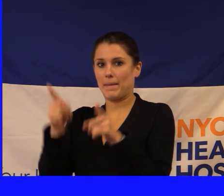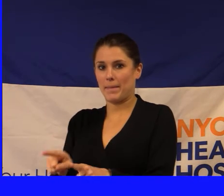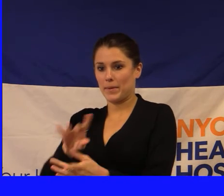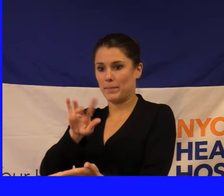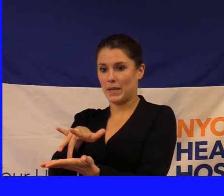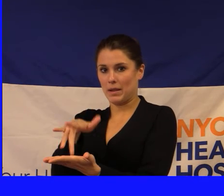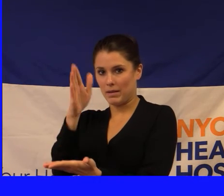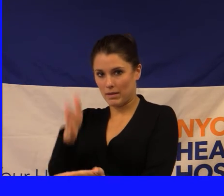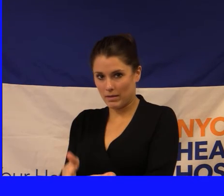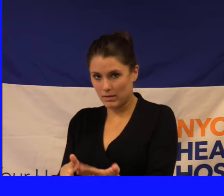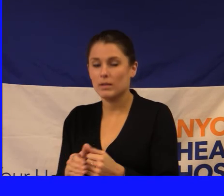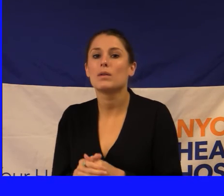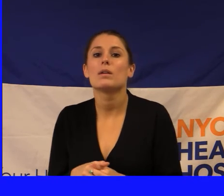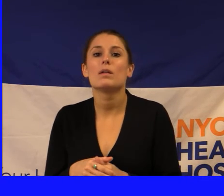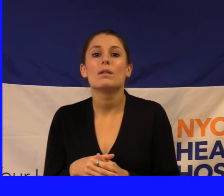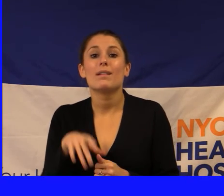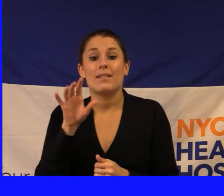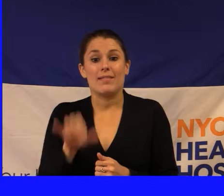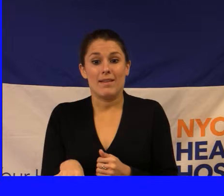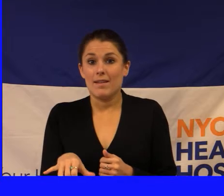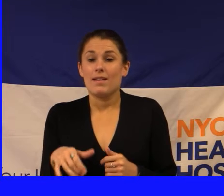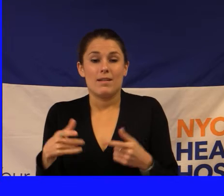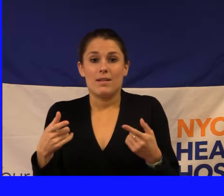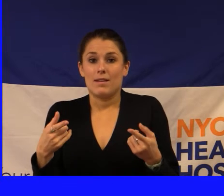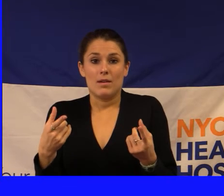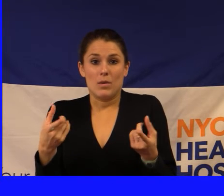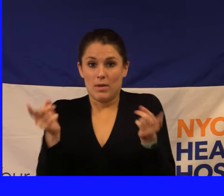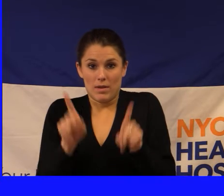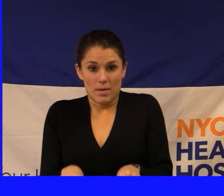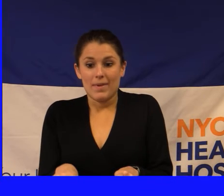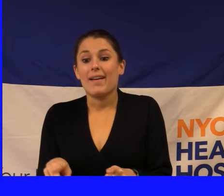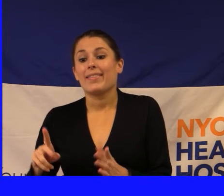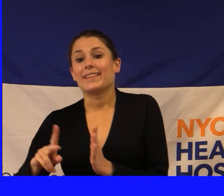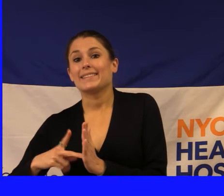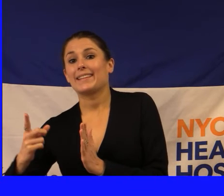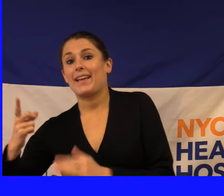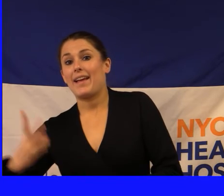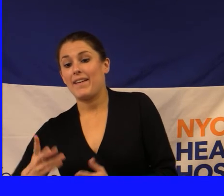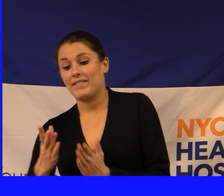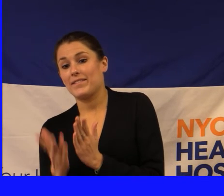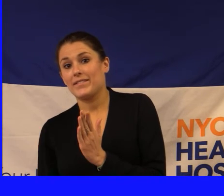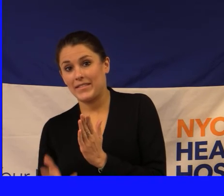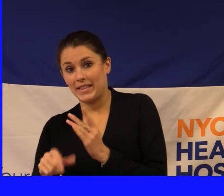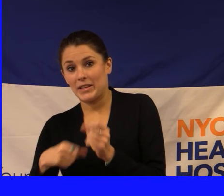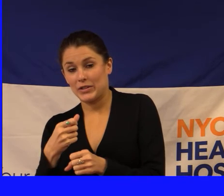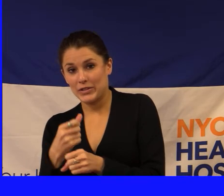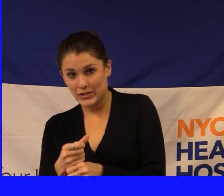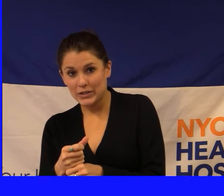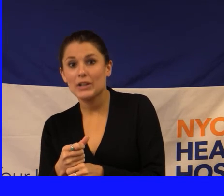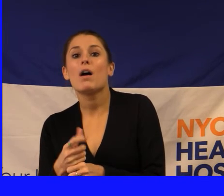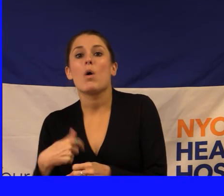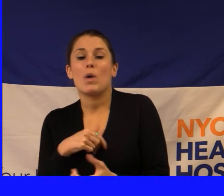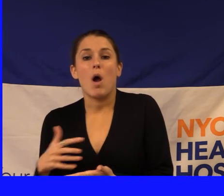generating double the performance payments for the second half of the year versus the